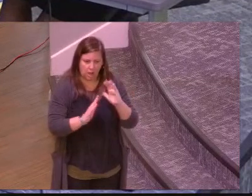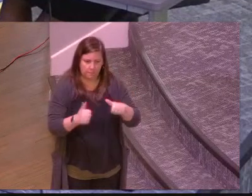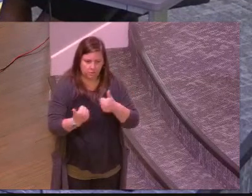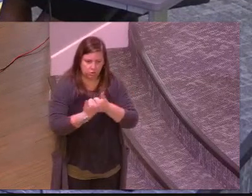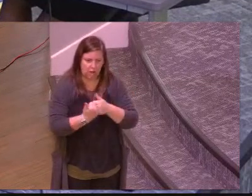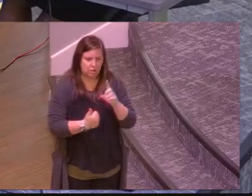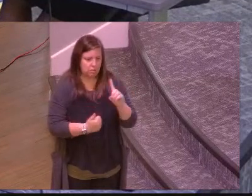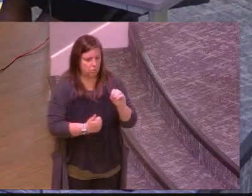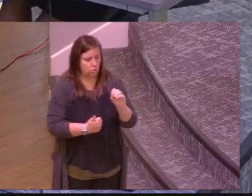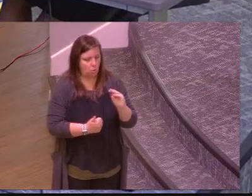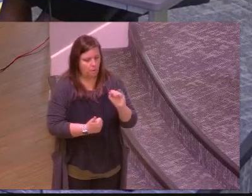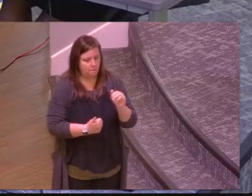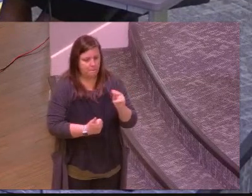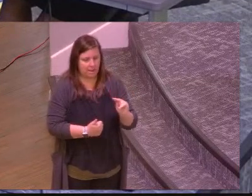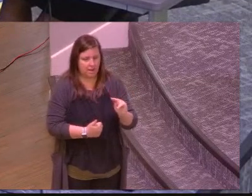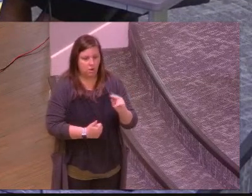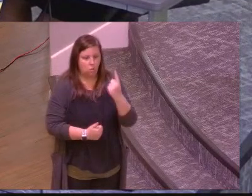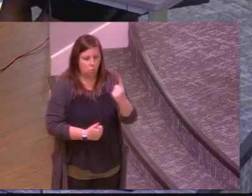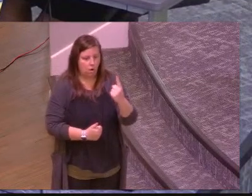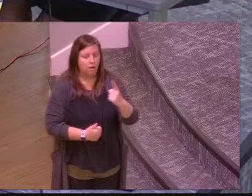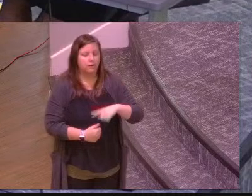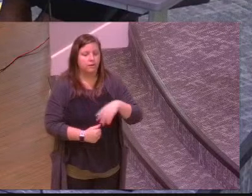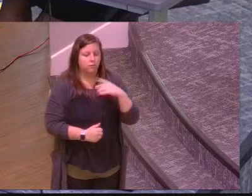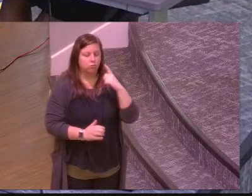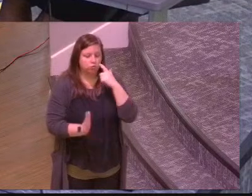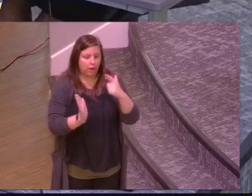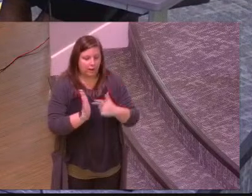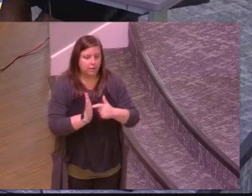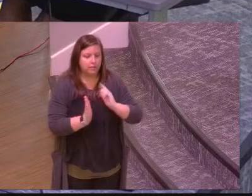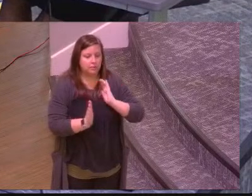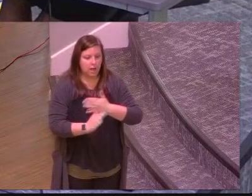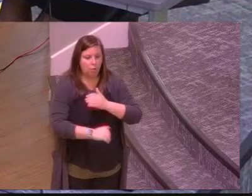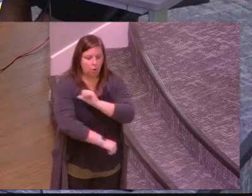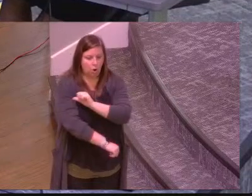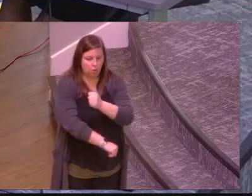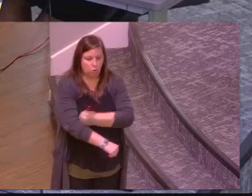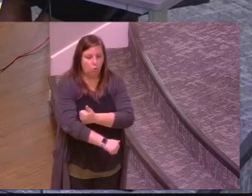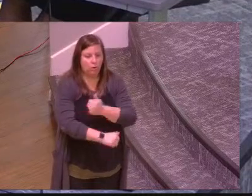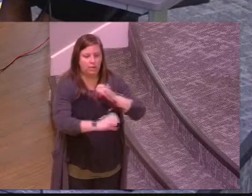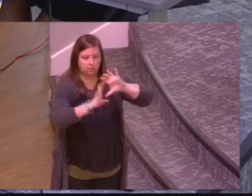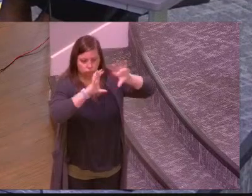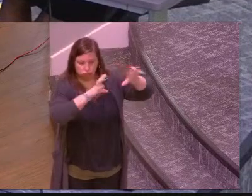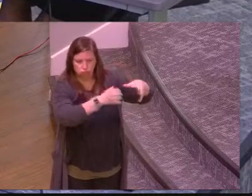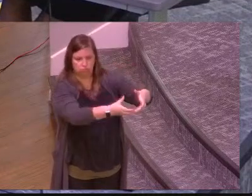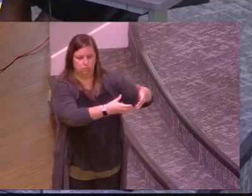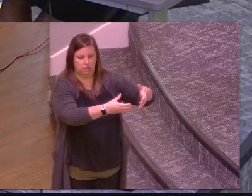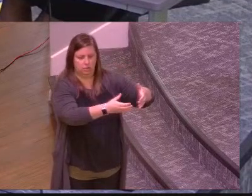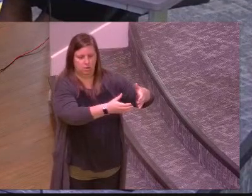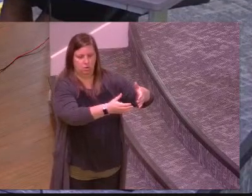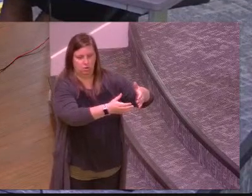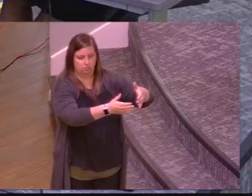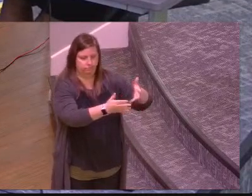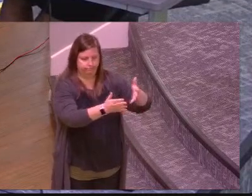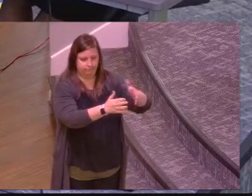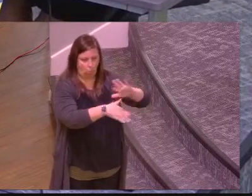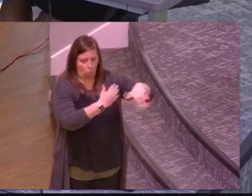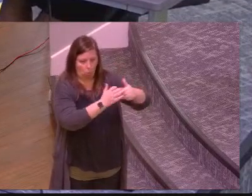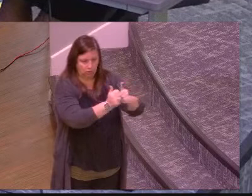is recognizing that our authority rests as a whole and not with individual board members, and act accordingly.